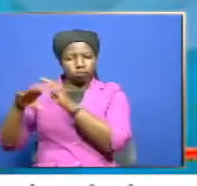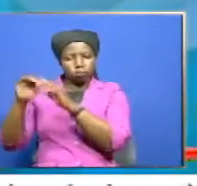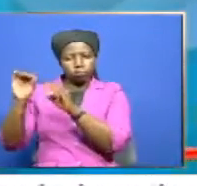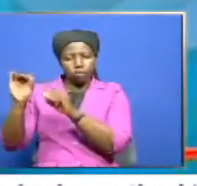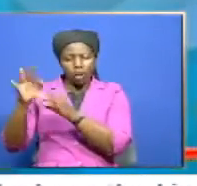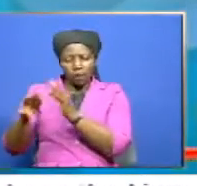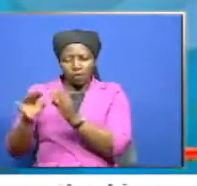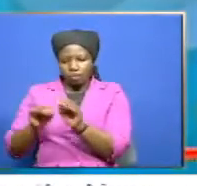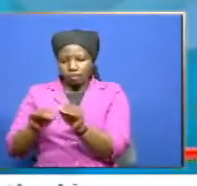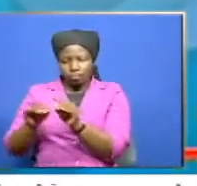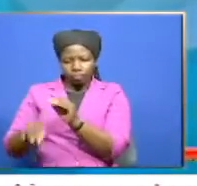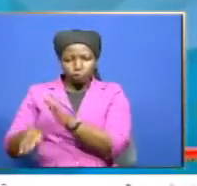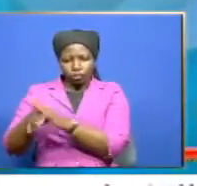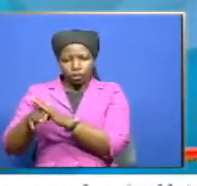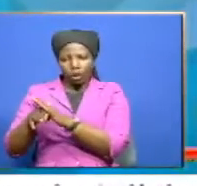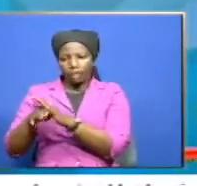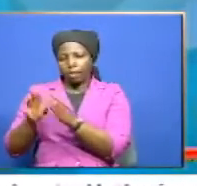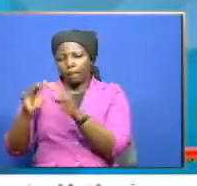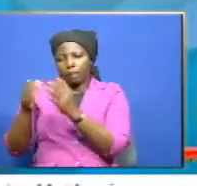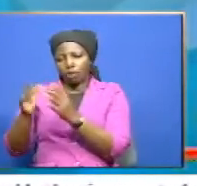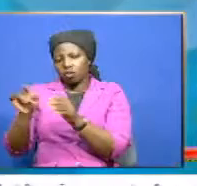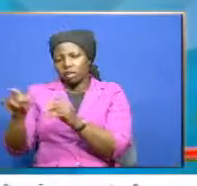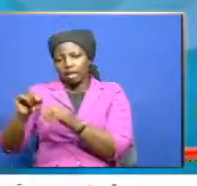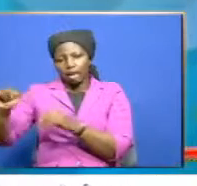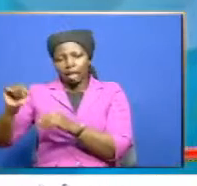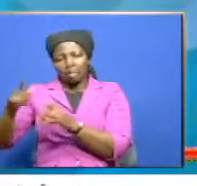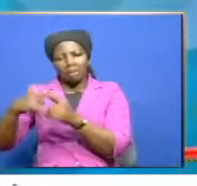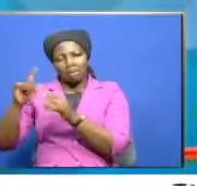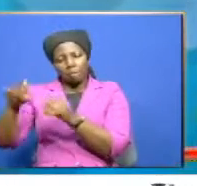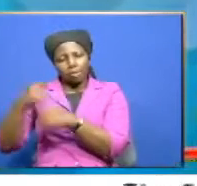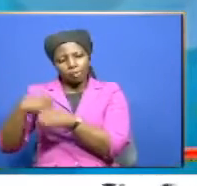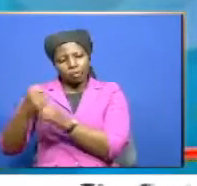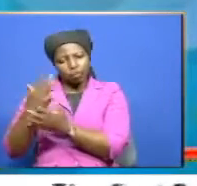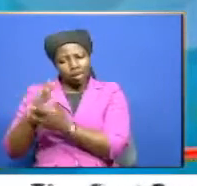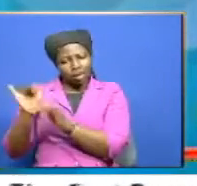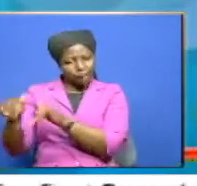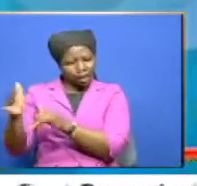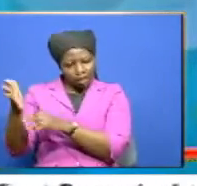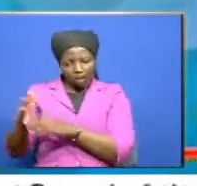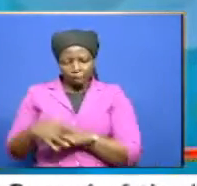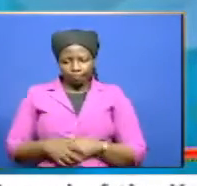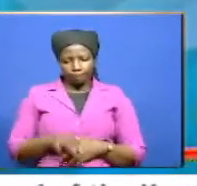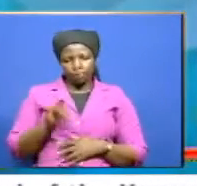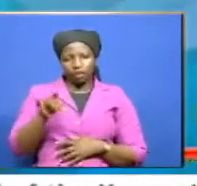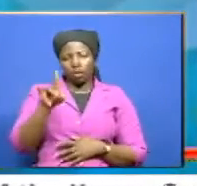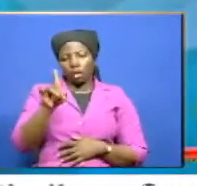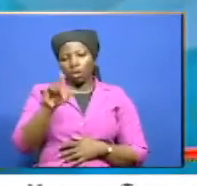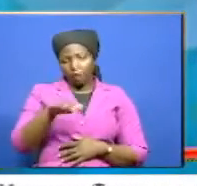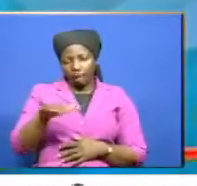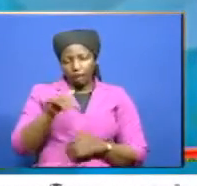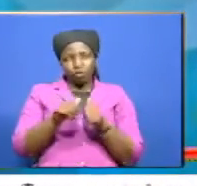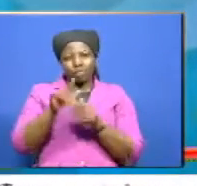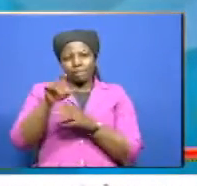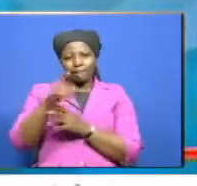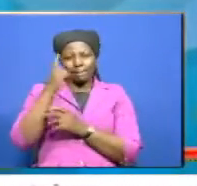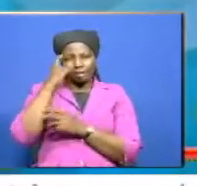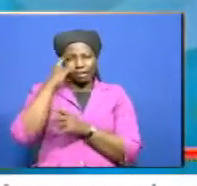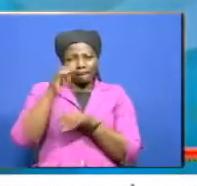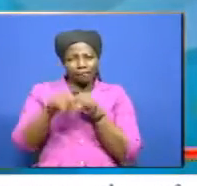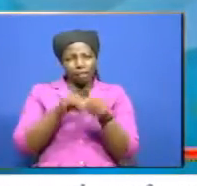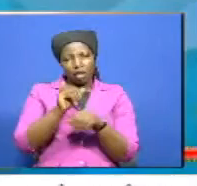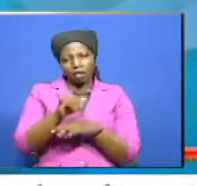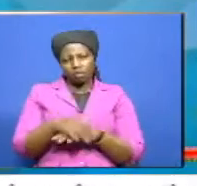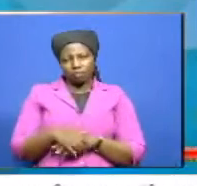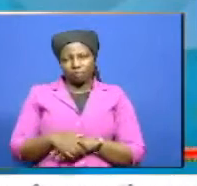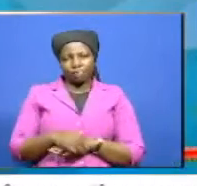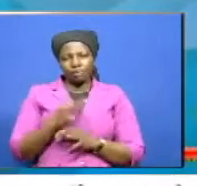that end, or you either slow it down to allow your team. So I think that's one of the areas that we really needed to pick up, to stop over chasing the ball to the end. And if we get